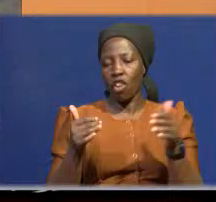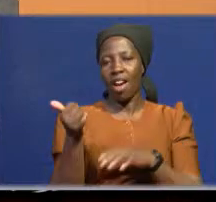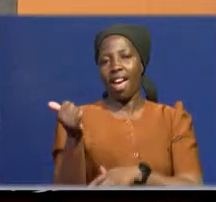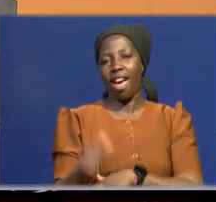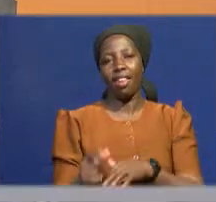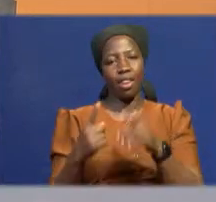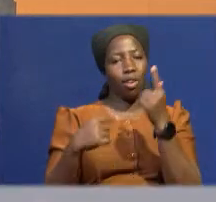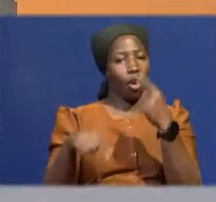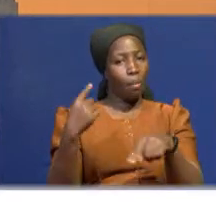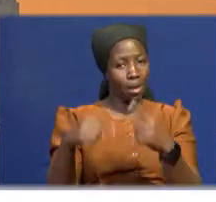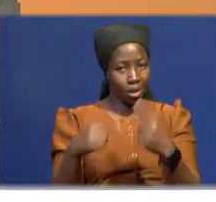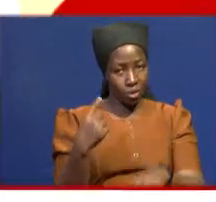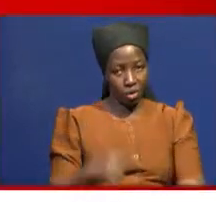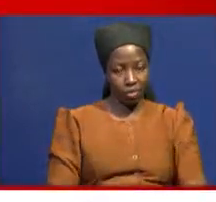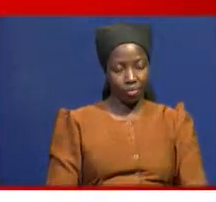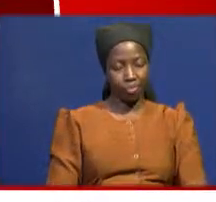confirm?